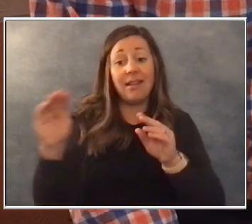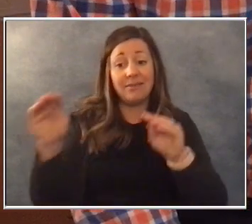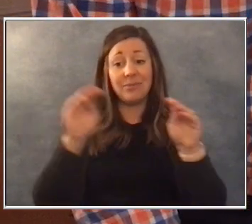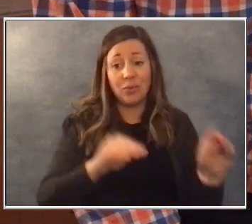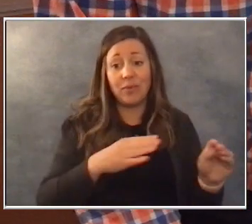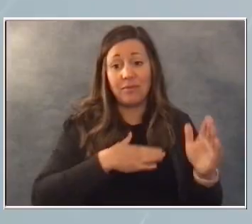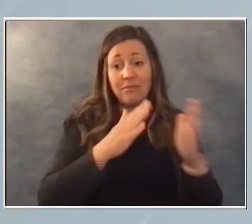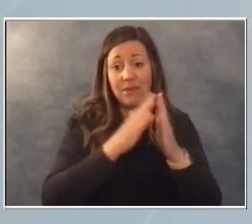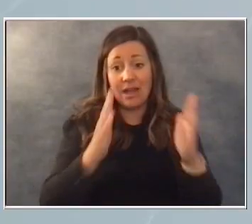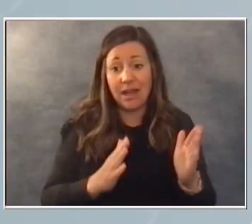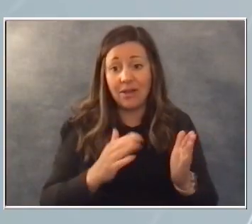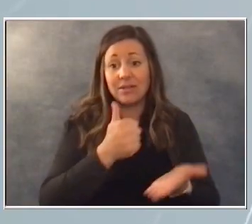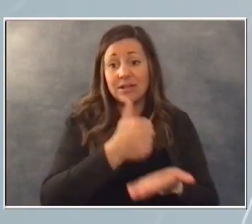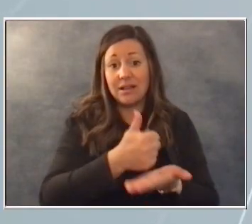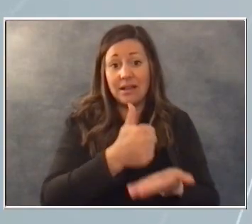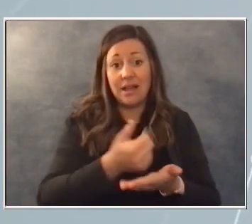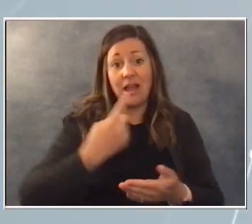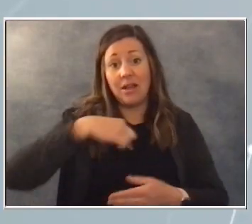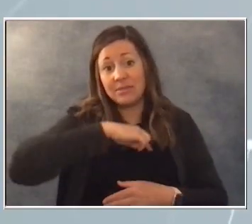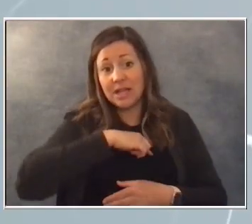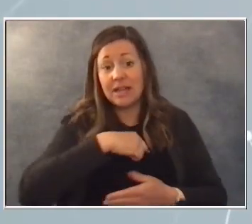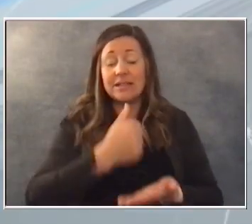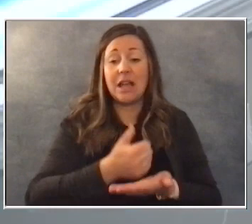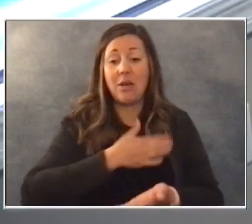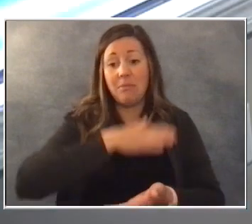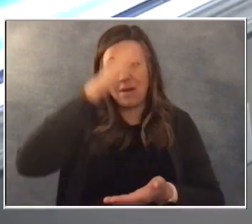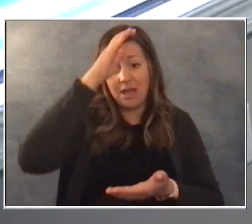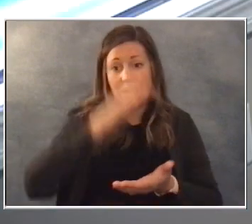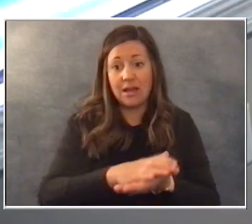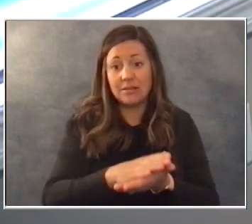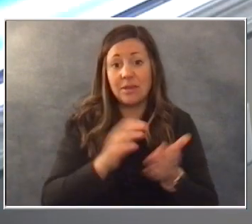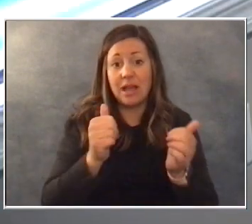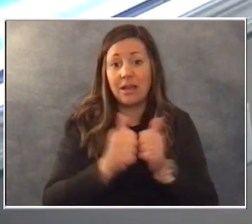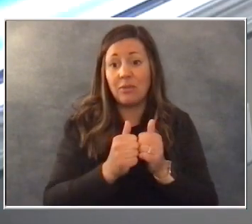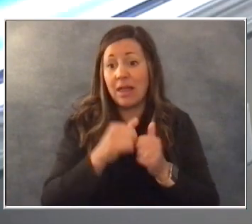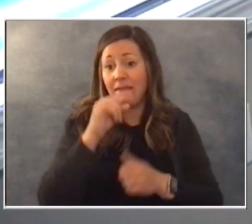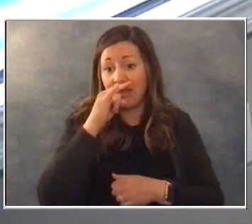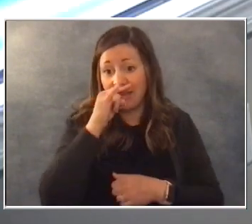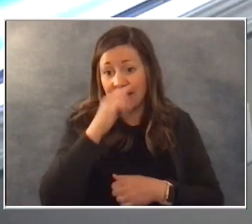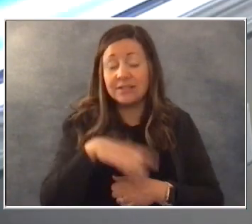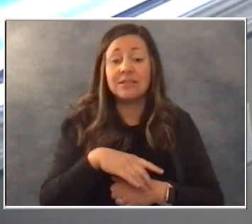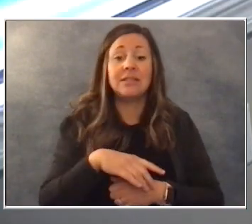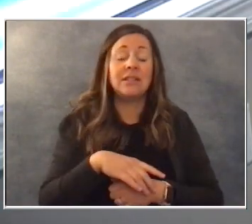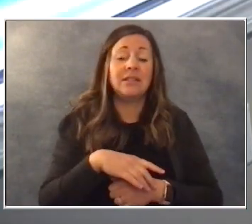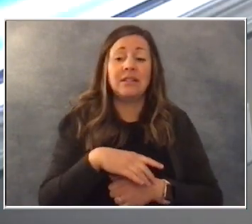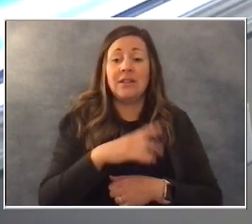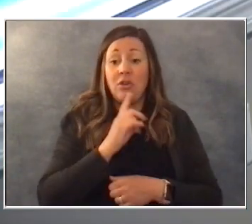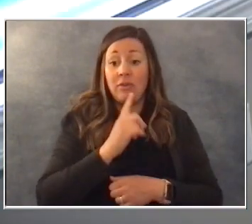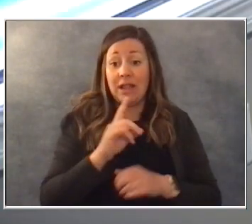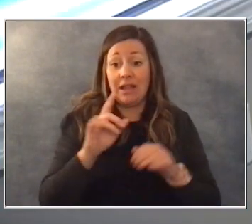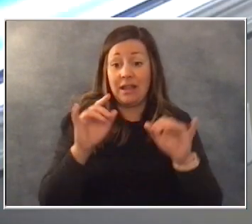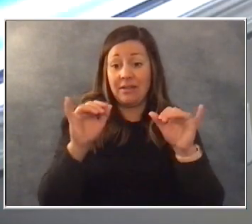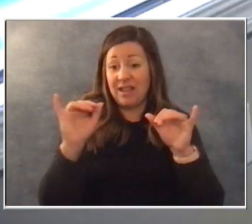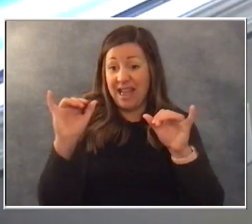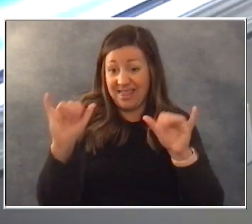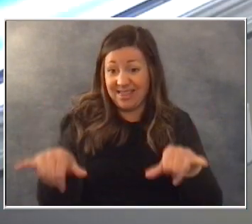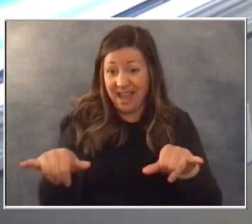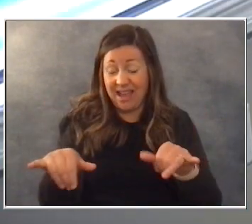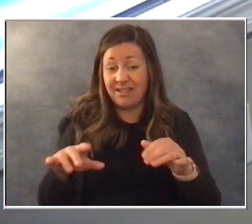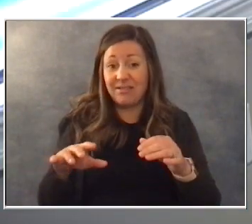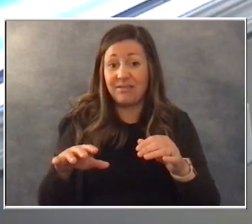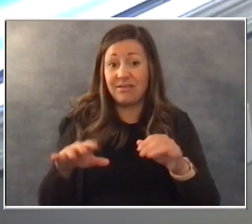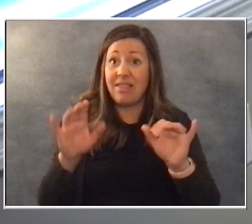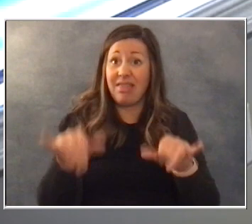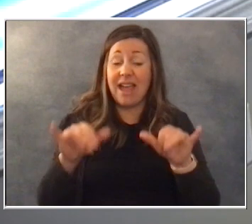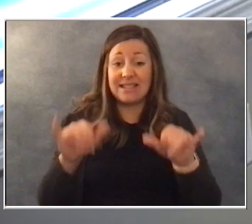house and helped us and helped my husband. At the same time, he had actually within the same month of